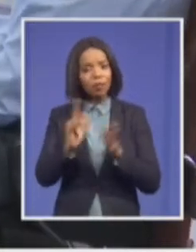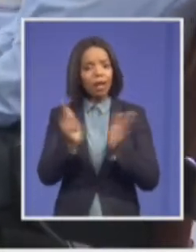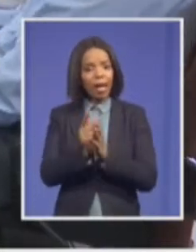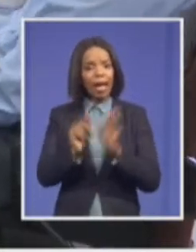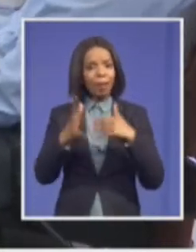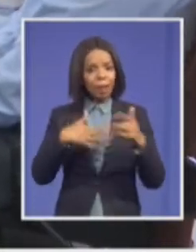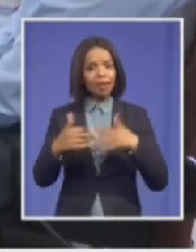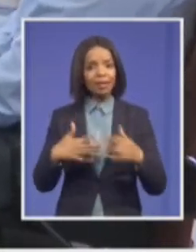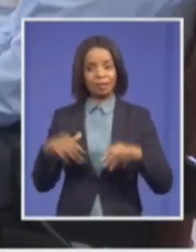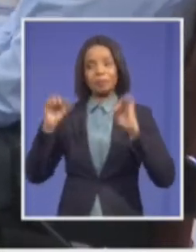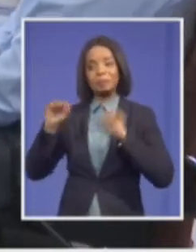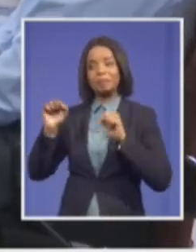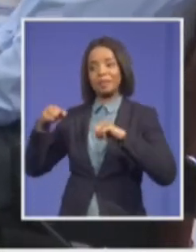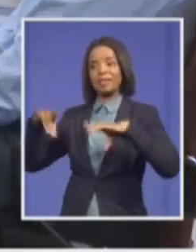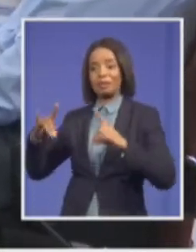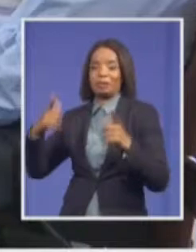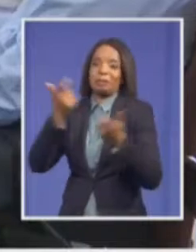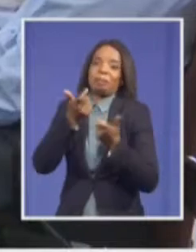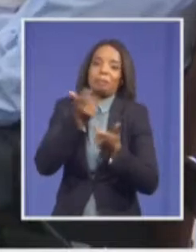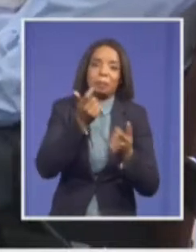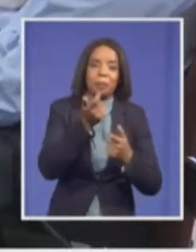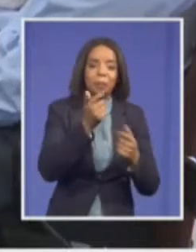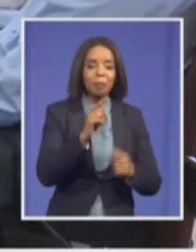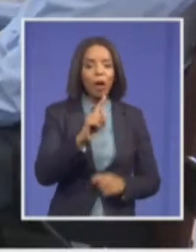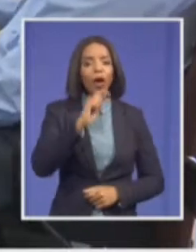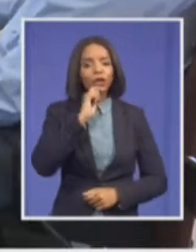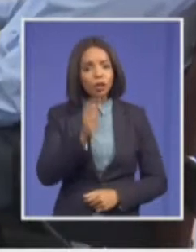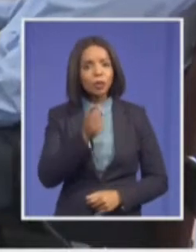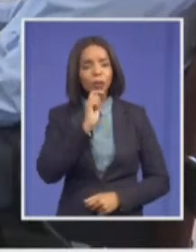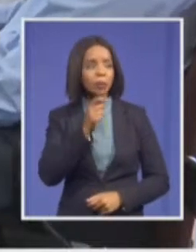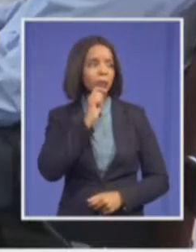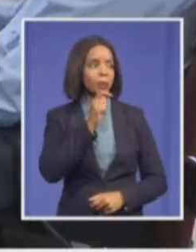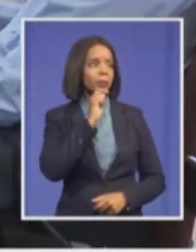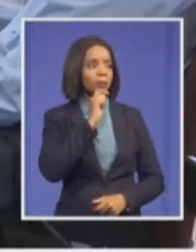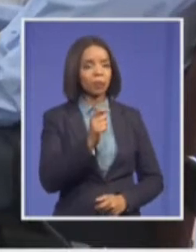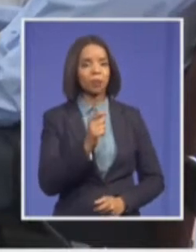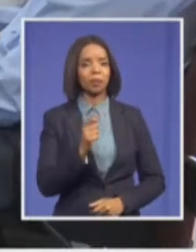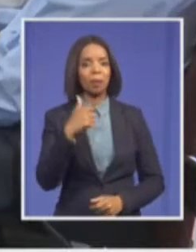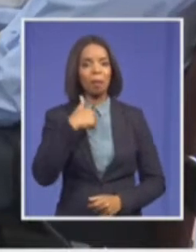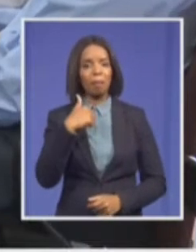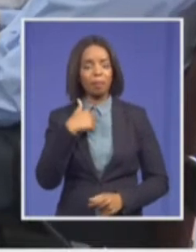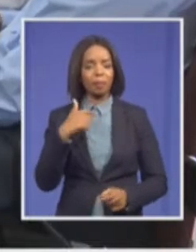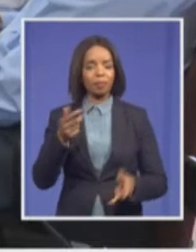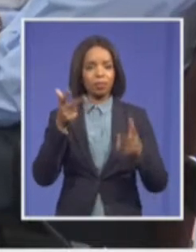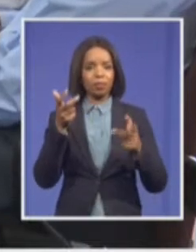I've read the employer's bundle. I just want to cut through the chase. There is a memorandum that you prepared.